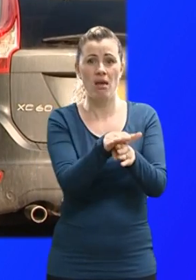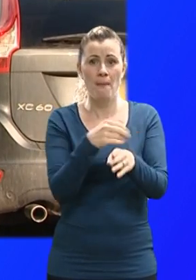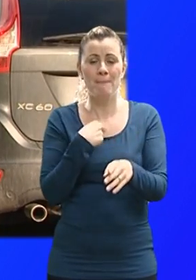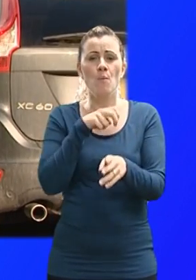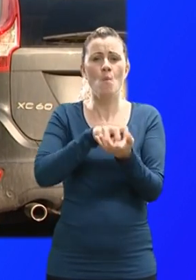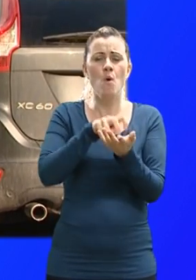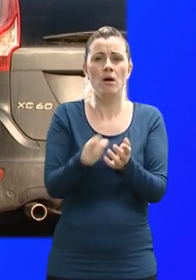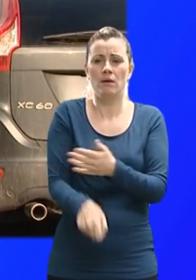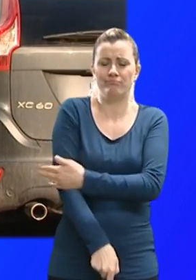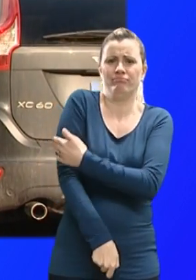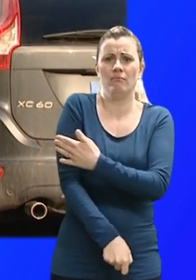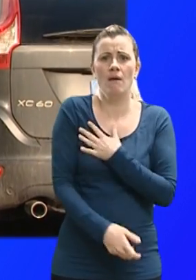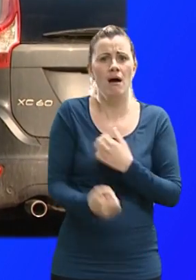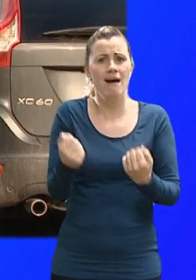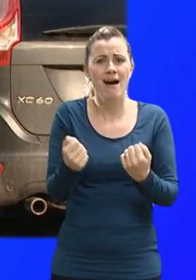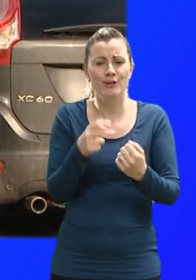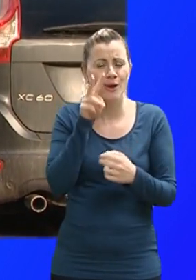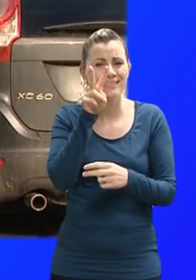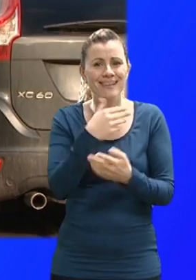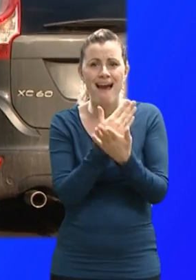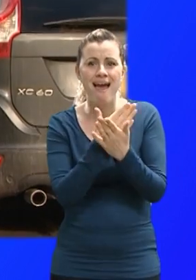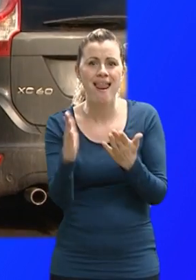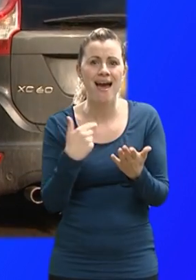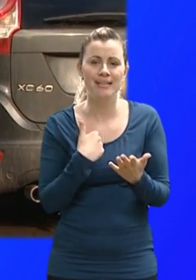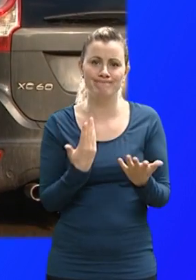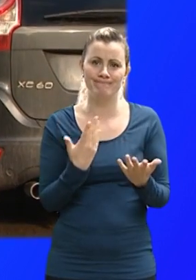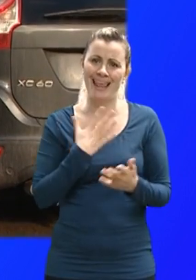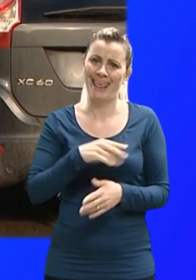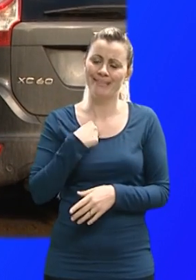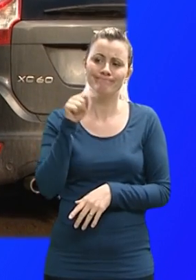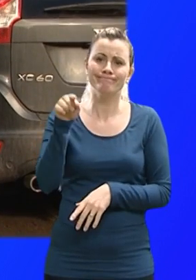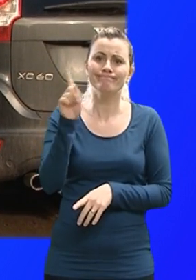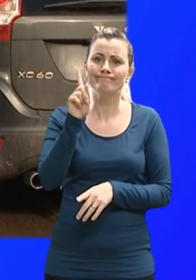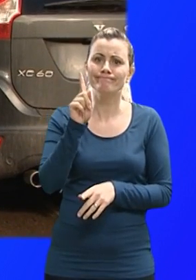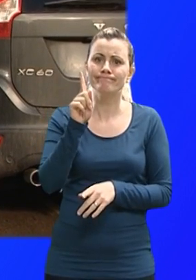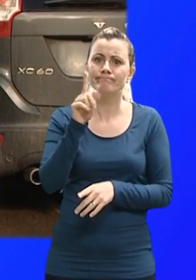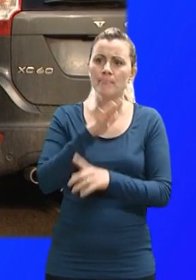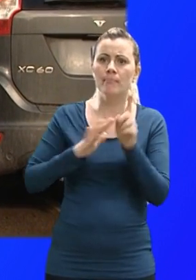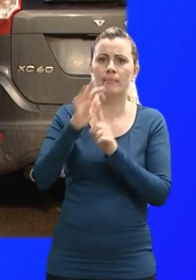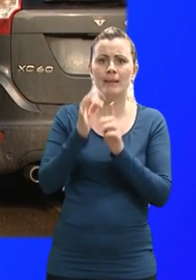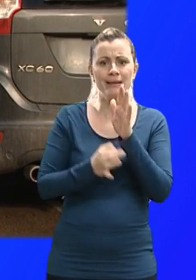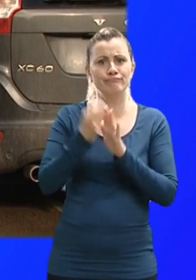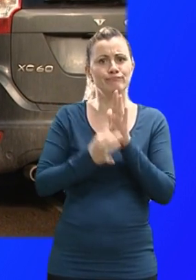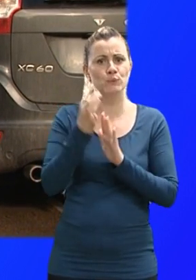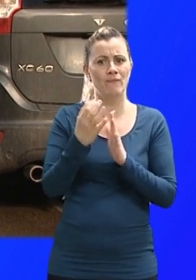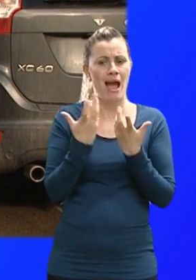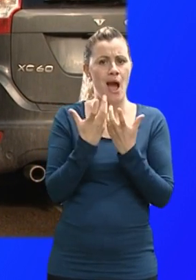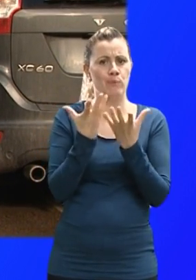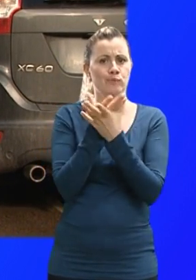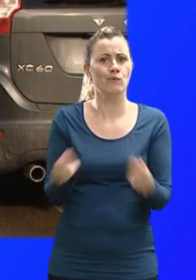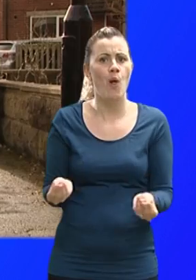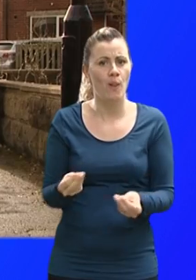curb, and then in turn they're obstructing the curb. So I'd like to see more improvement